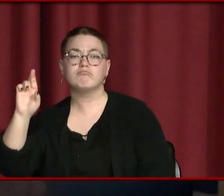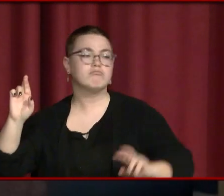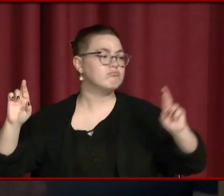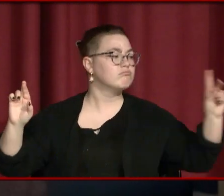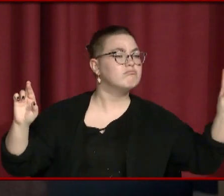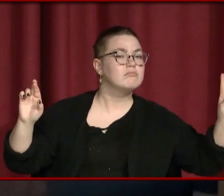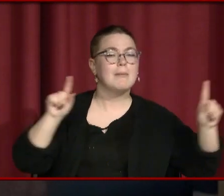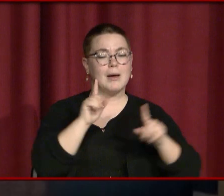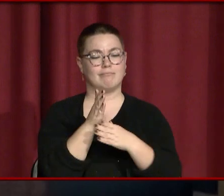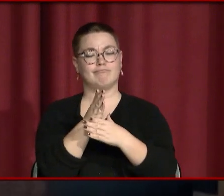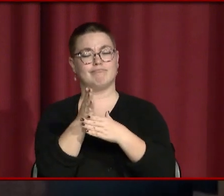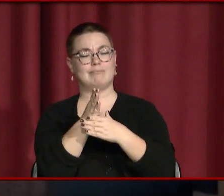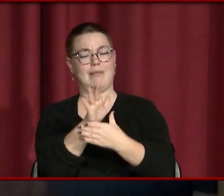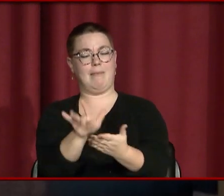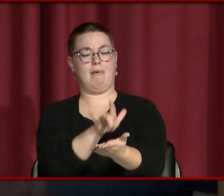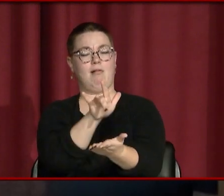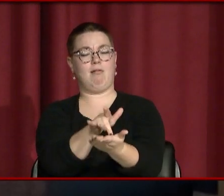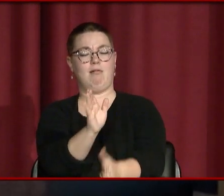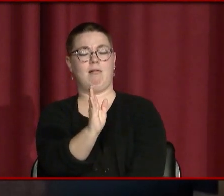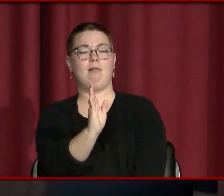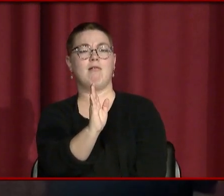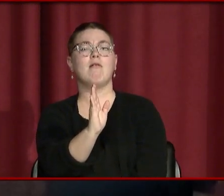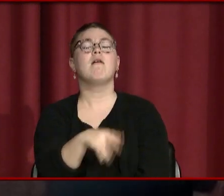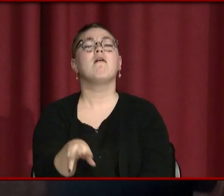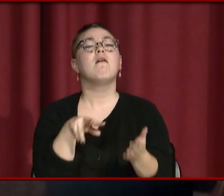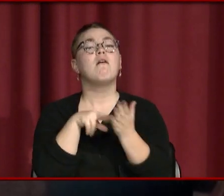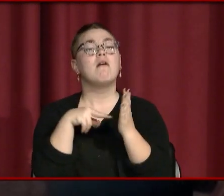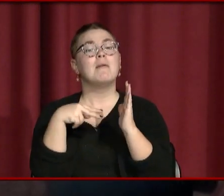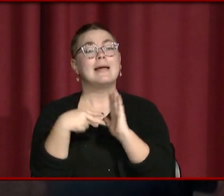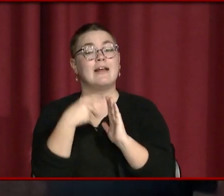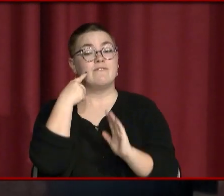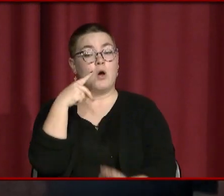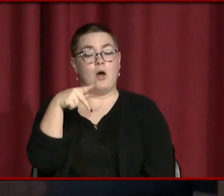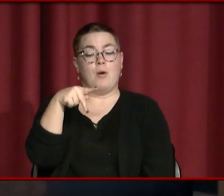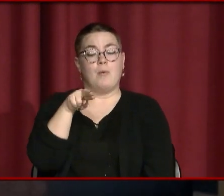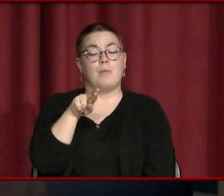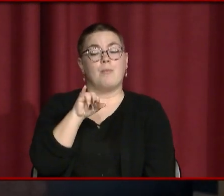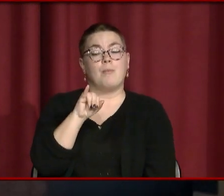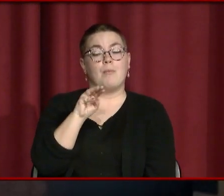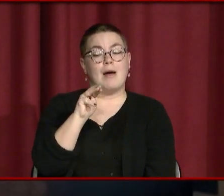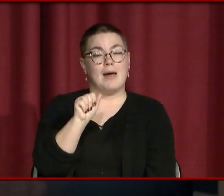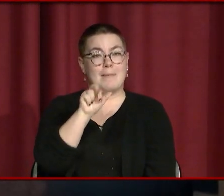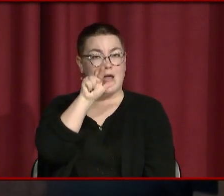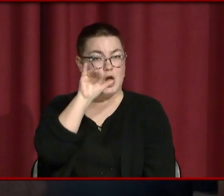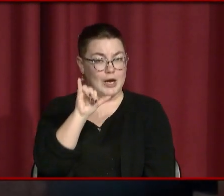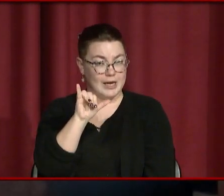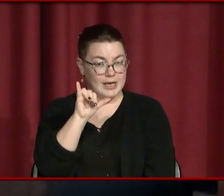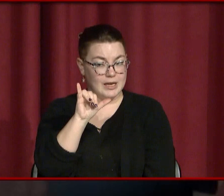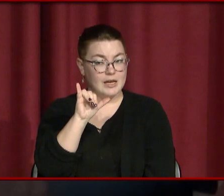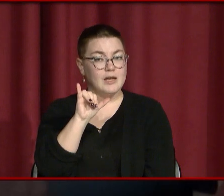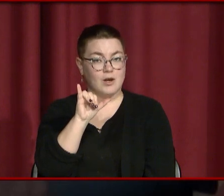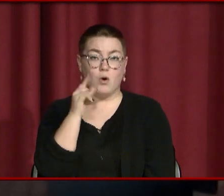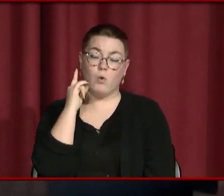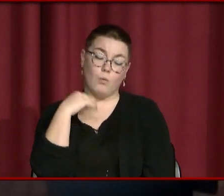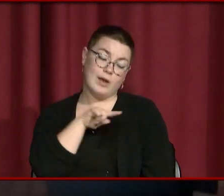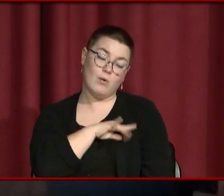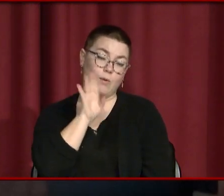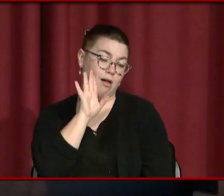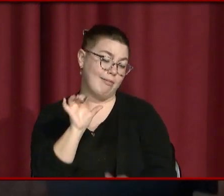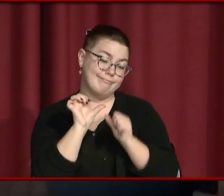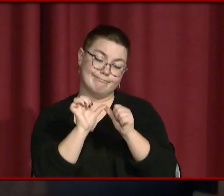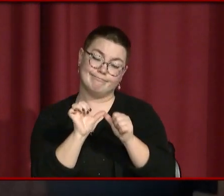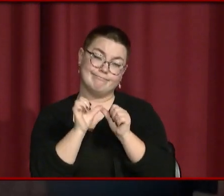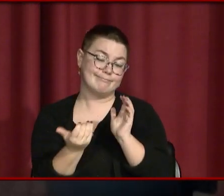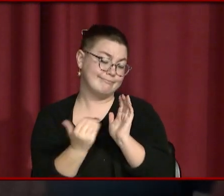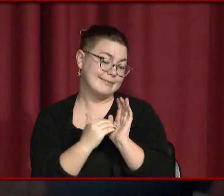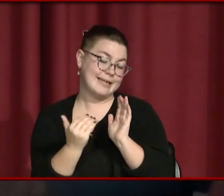candidates will win in just the primary. And we will continue this process over and over again, where once